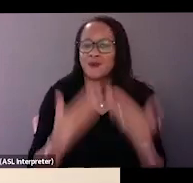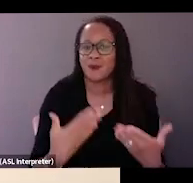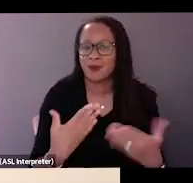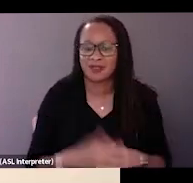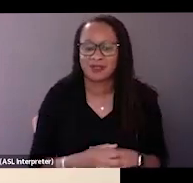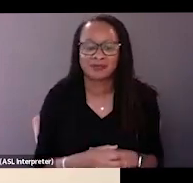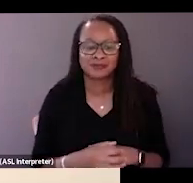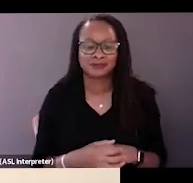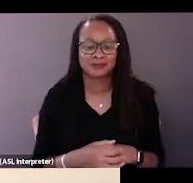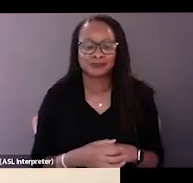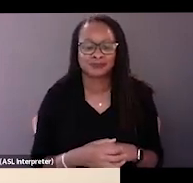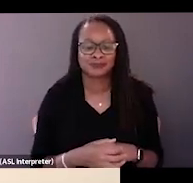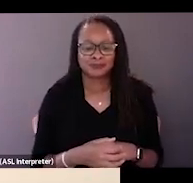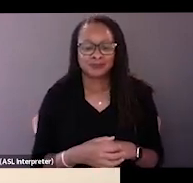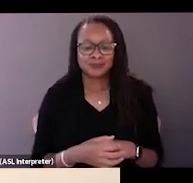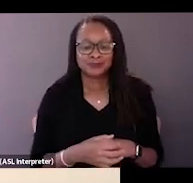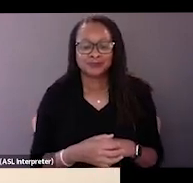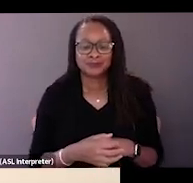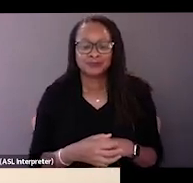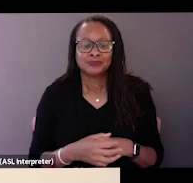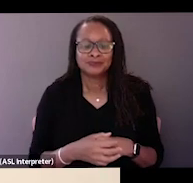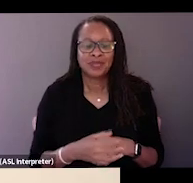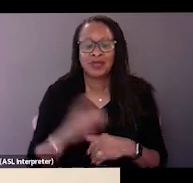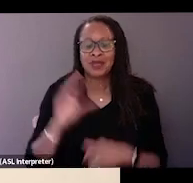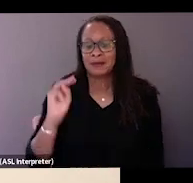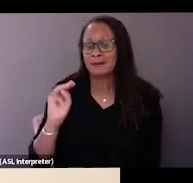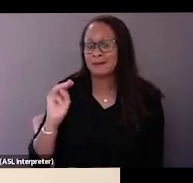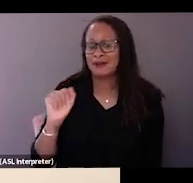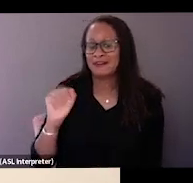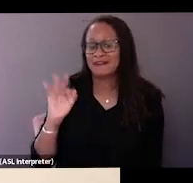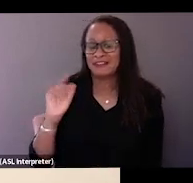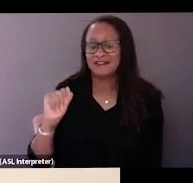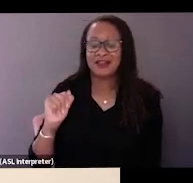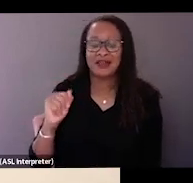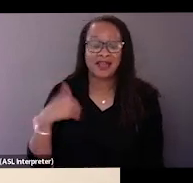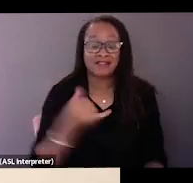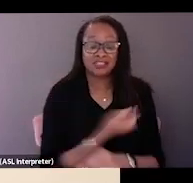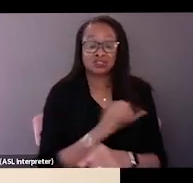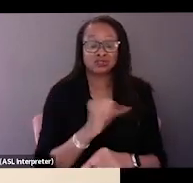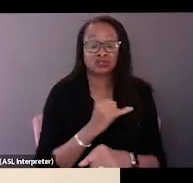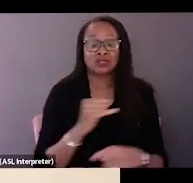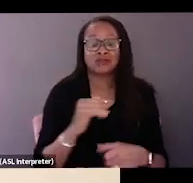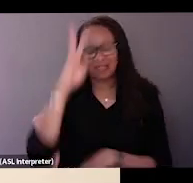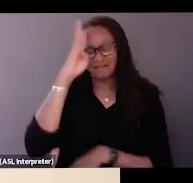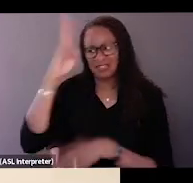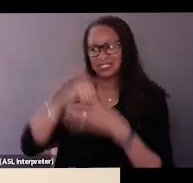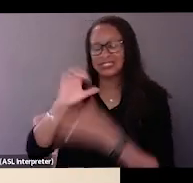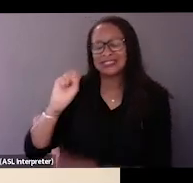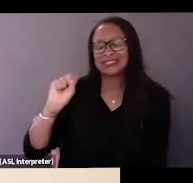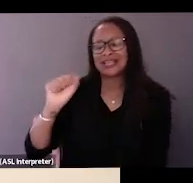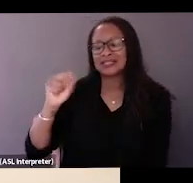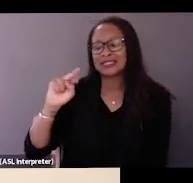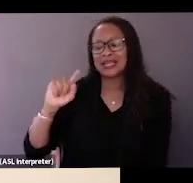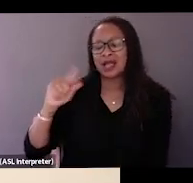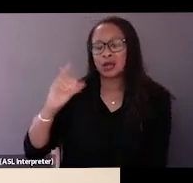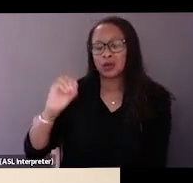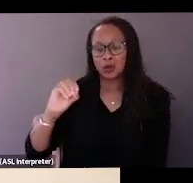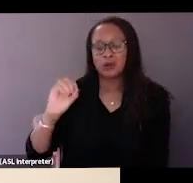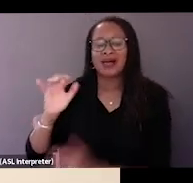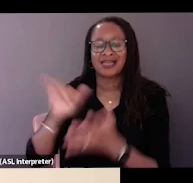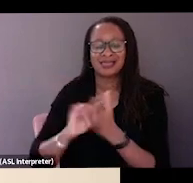bien, y es que Mafifa tocaba un instrumento inventado allá en Santiago, la